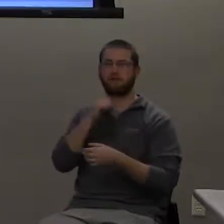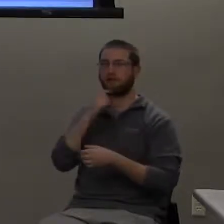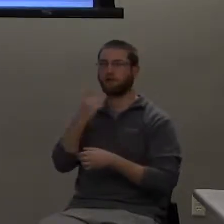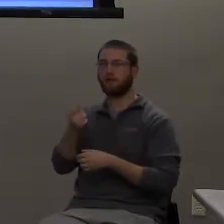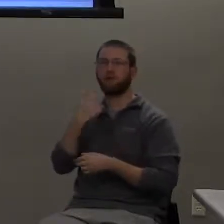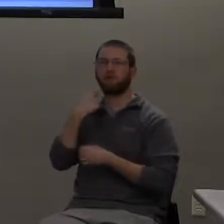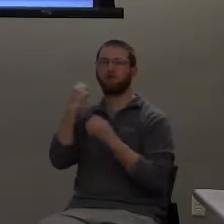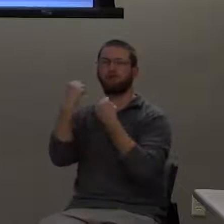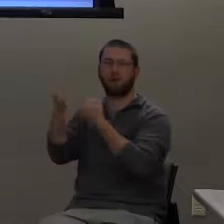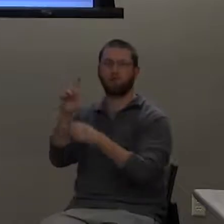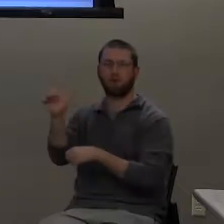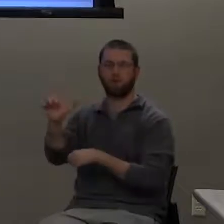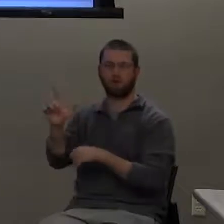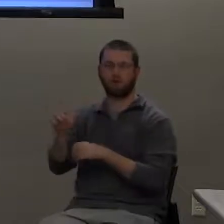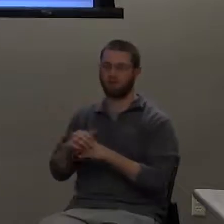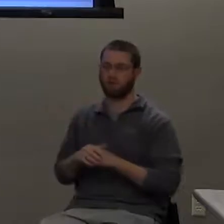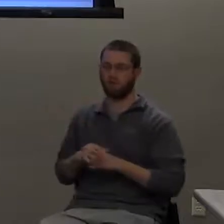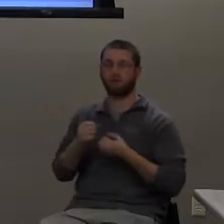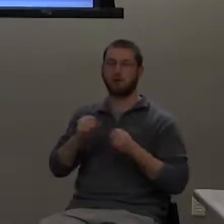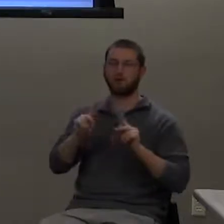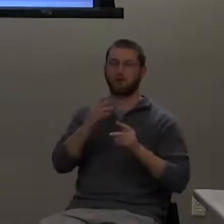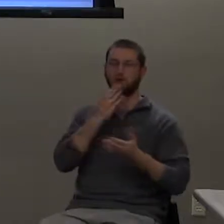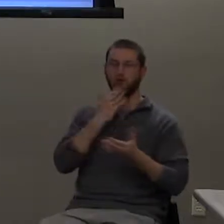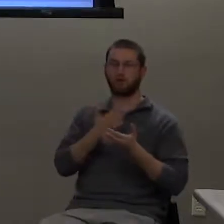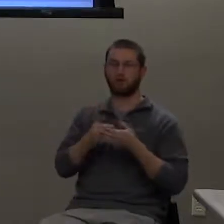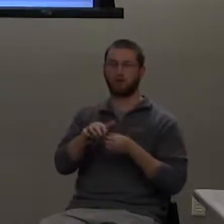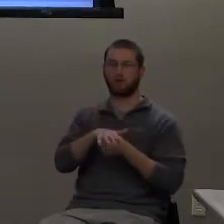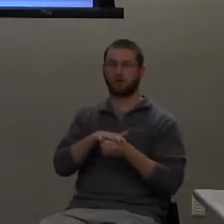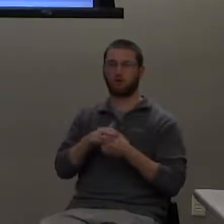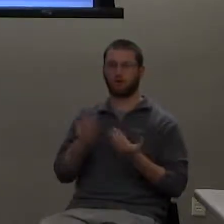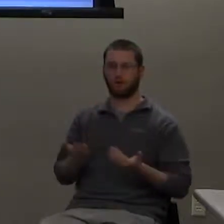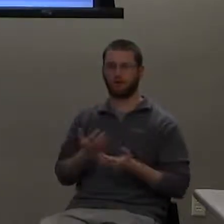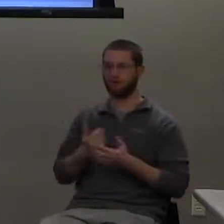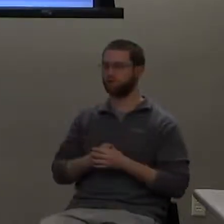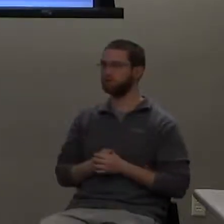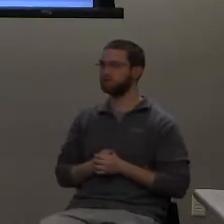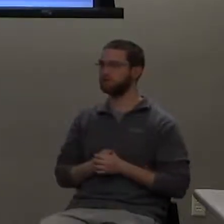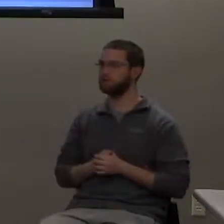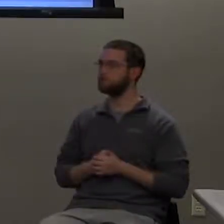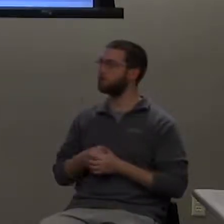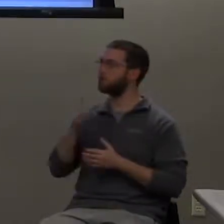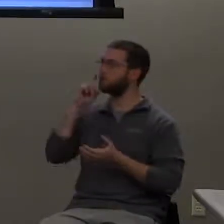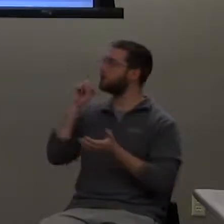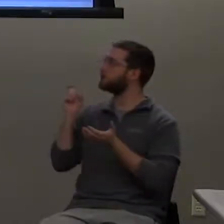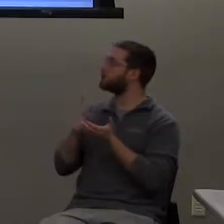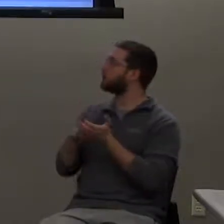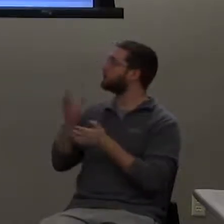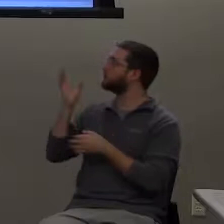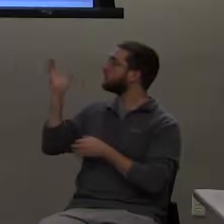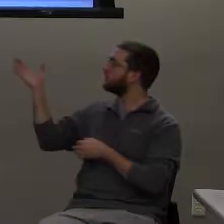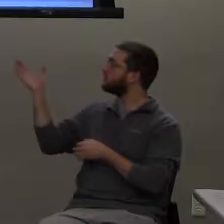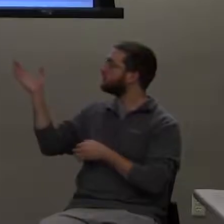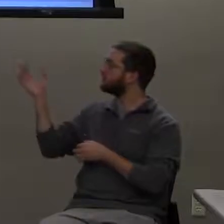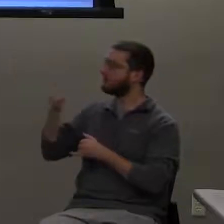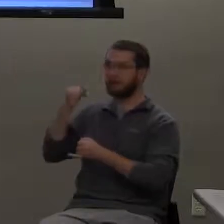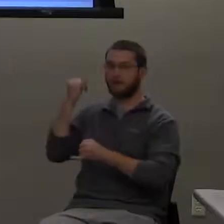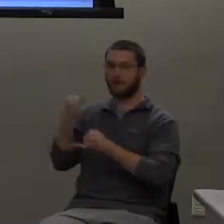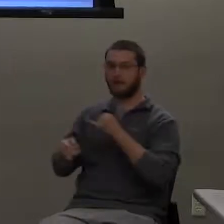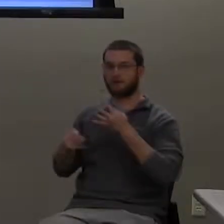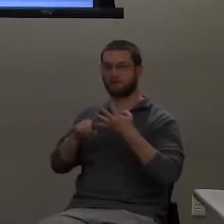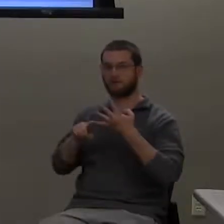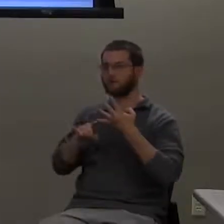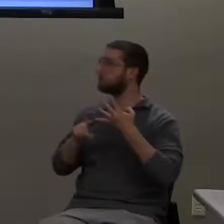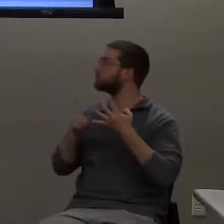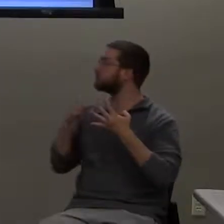Louisville. And so I think that there's a lot of opportunity there. But as you can see here on the last bullet, and we've already talked about this a lot,